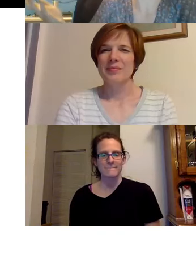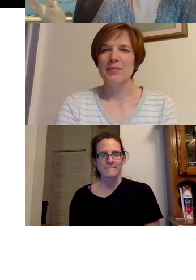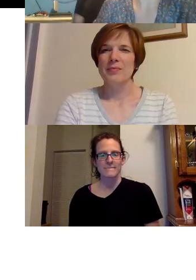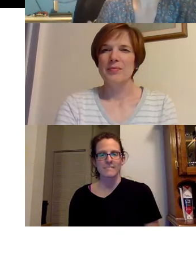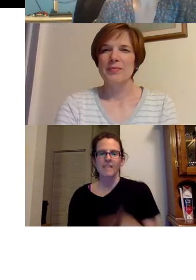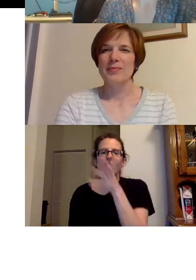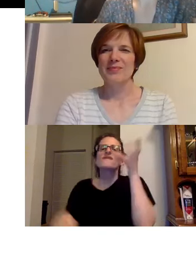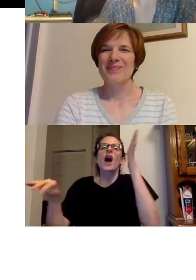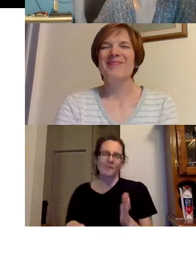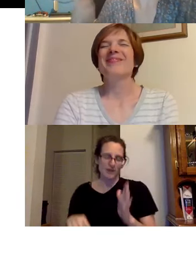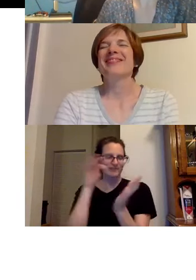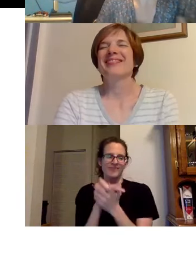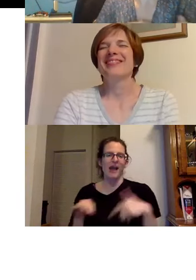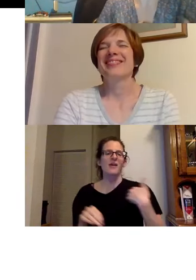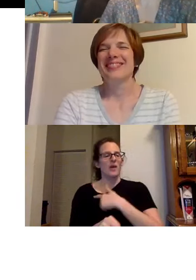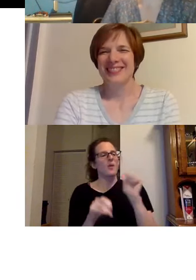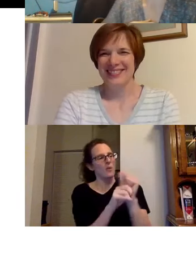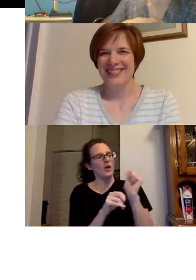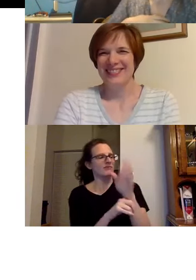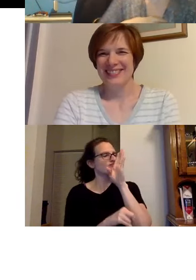farmers, people,